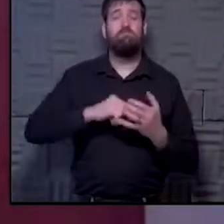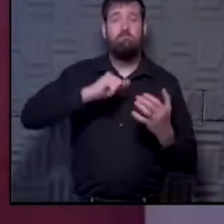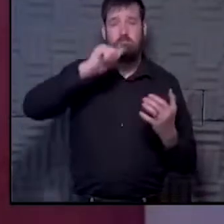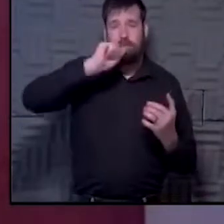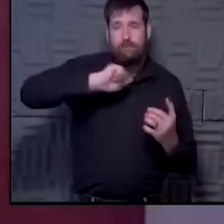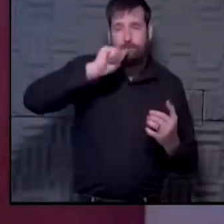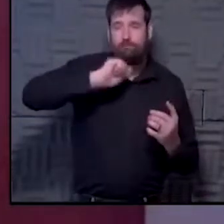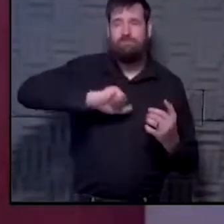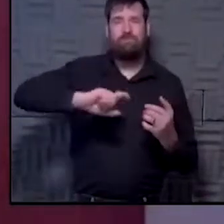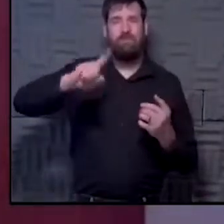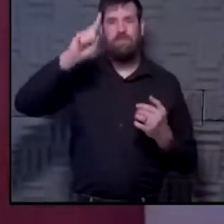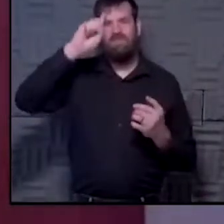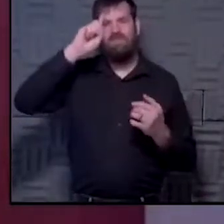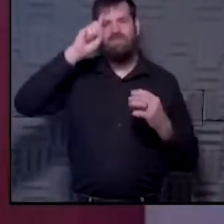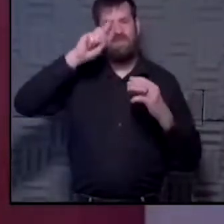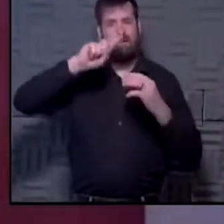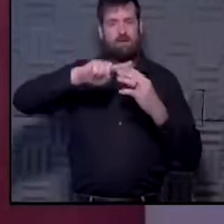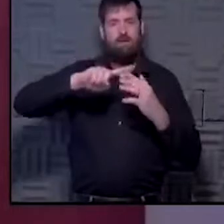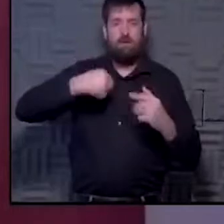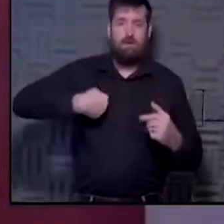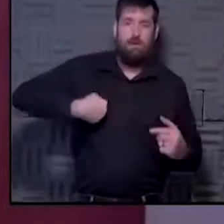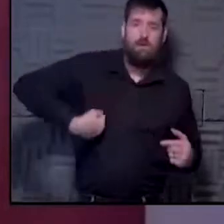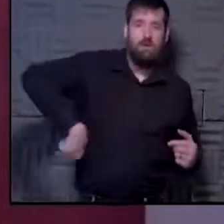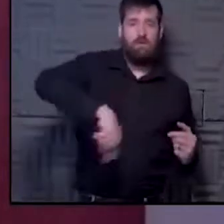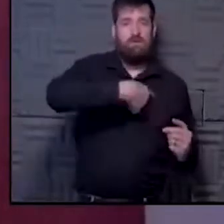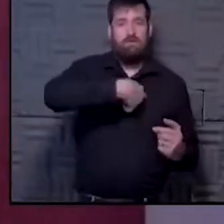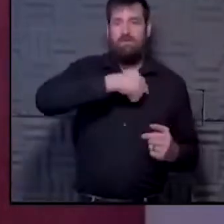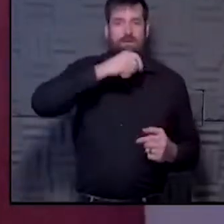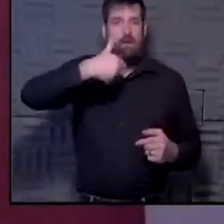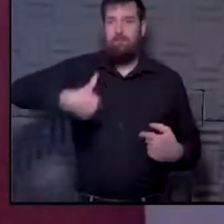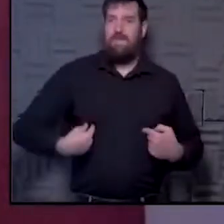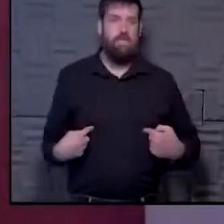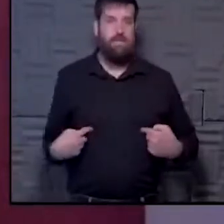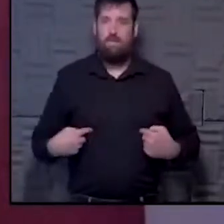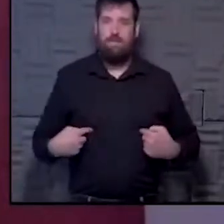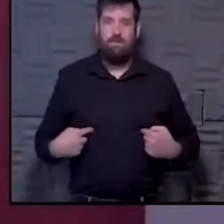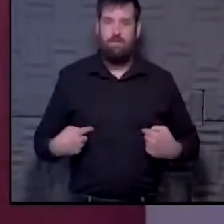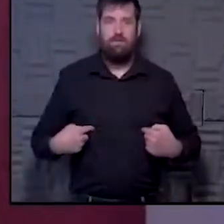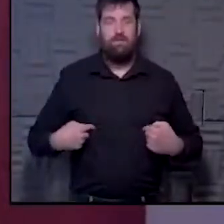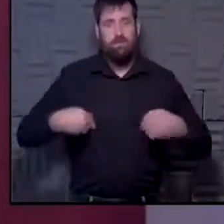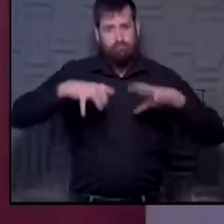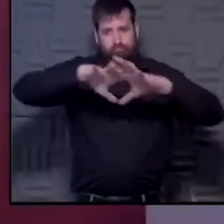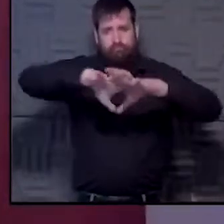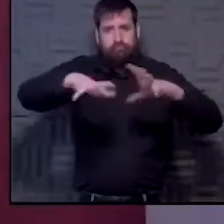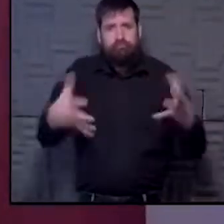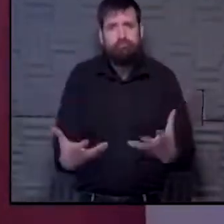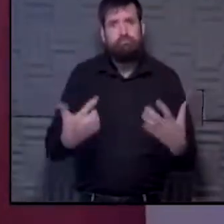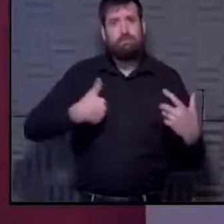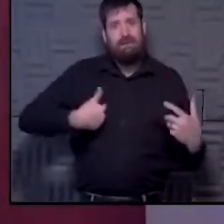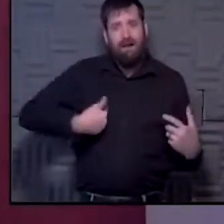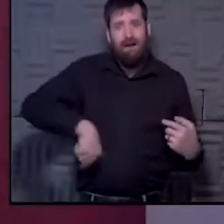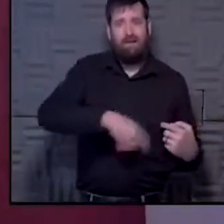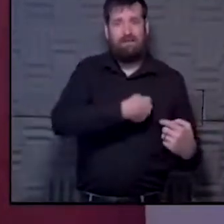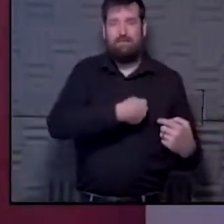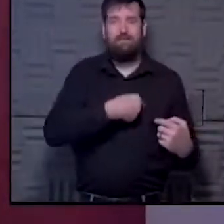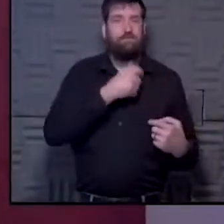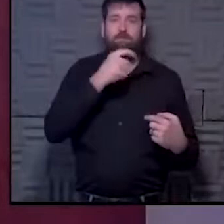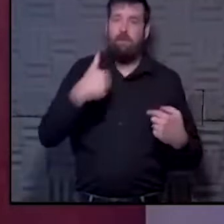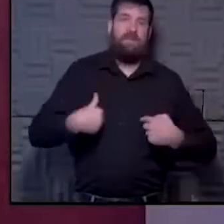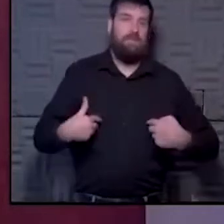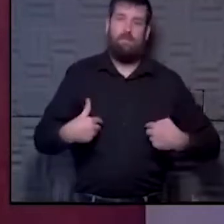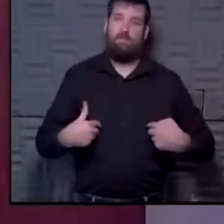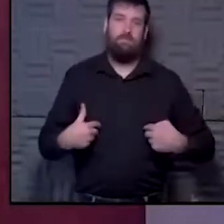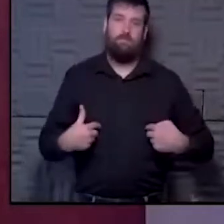think about the we and not only the me. It's about us. It's not just